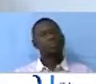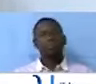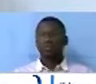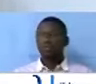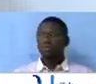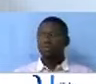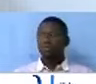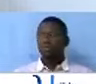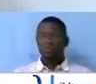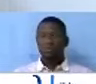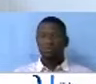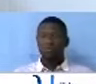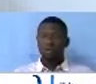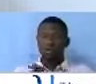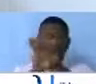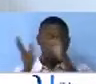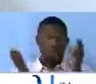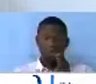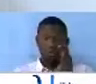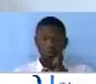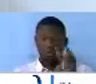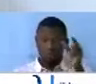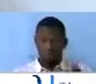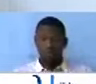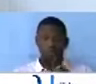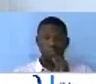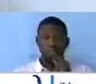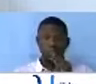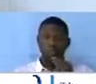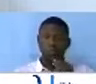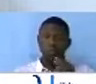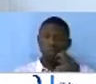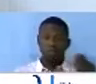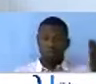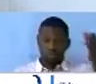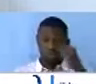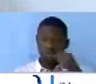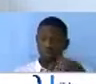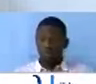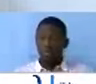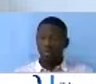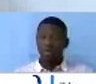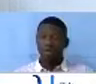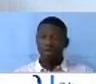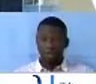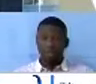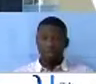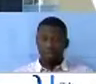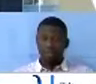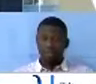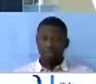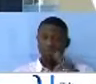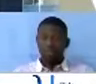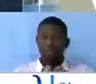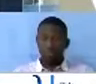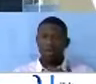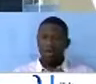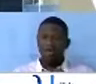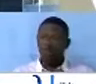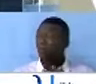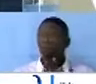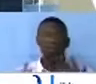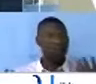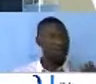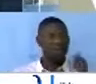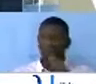Indeed. All the witnesses who appeared here accepted that there were tortures, massive